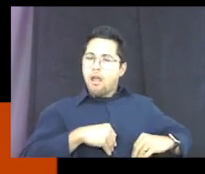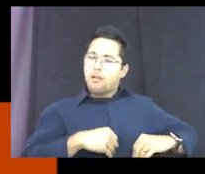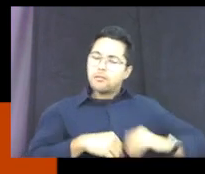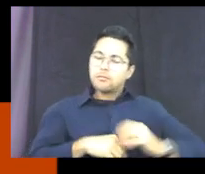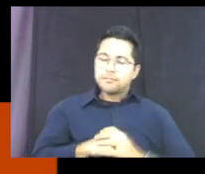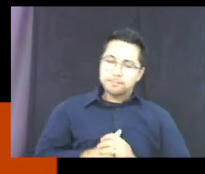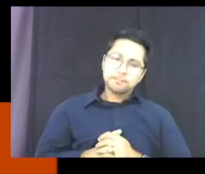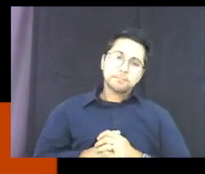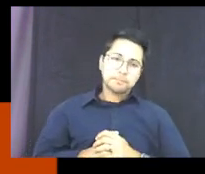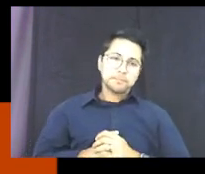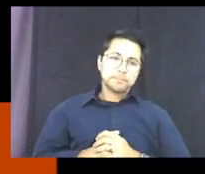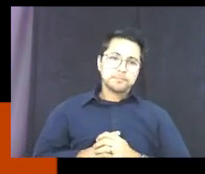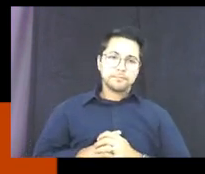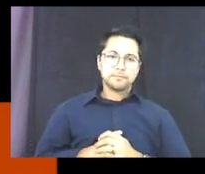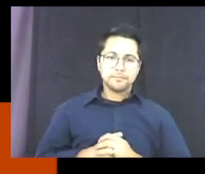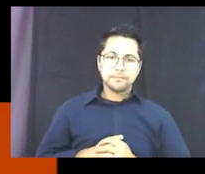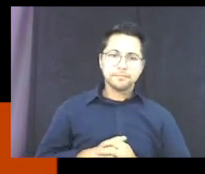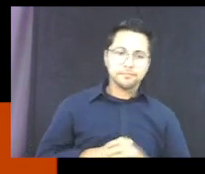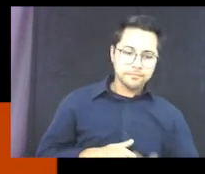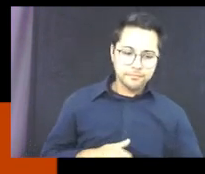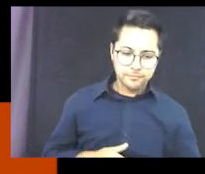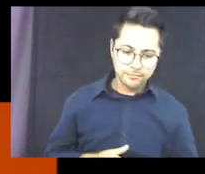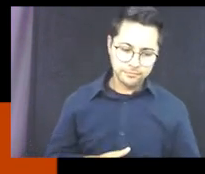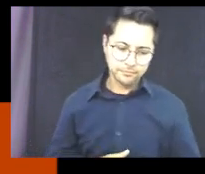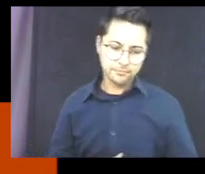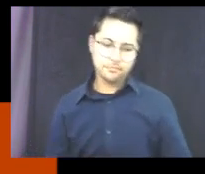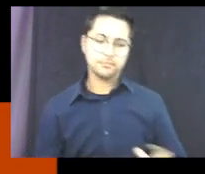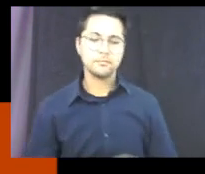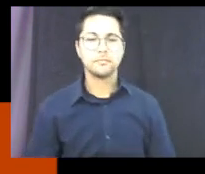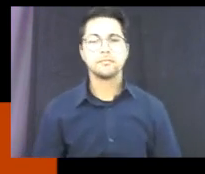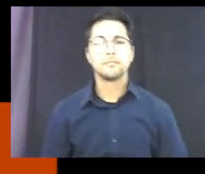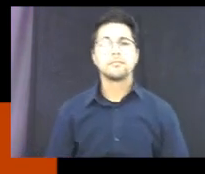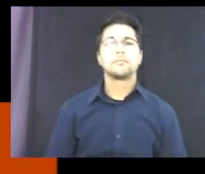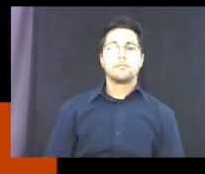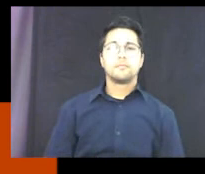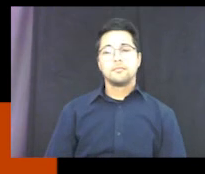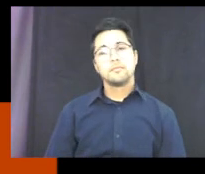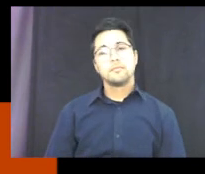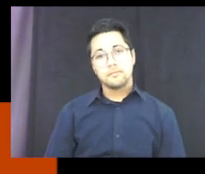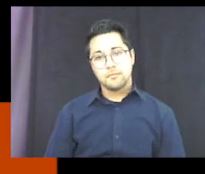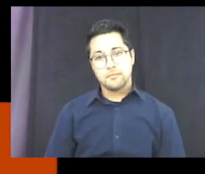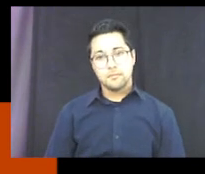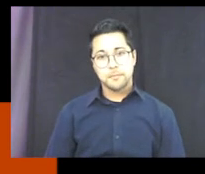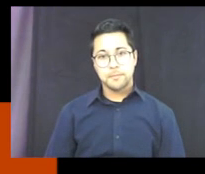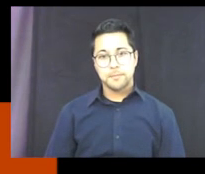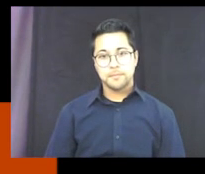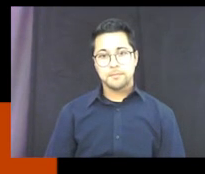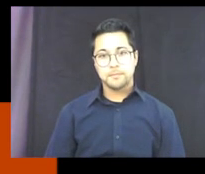or an event they are comfortable participating in.